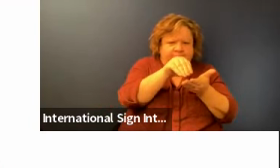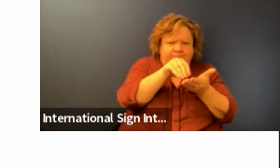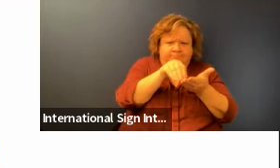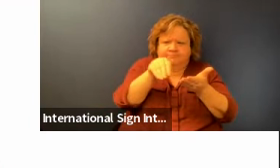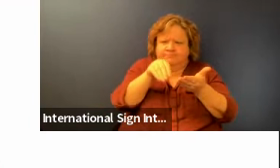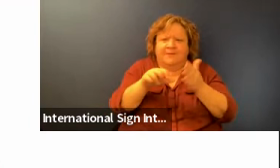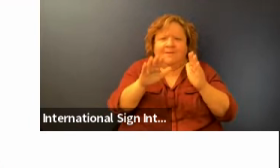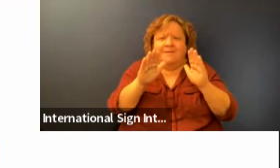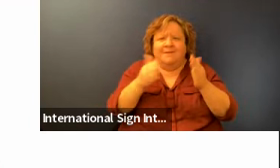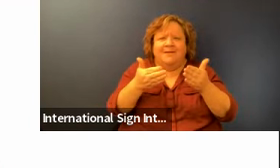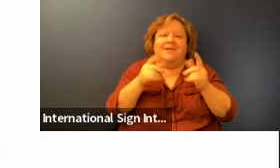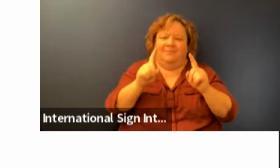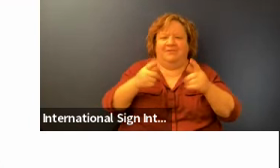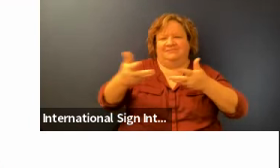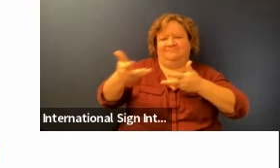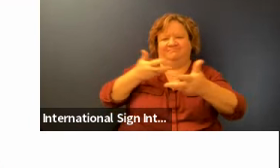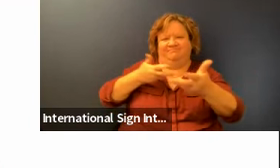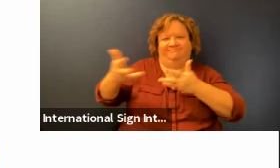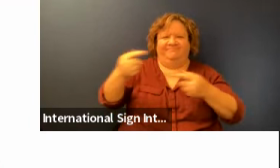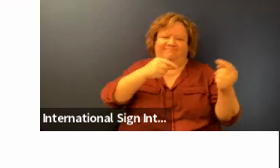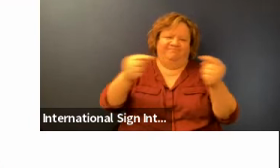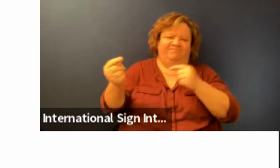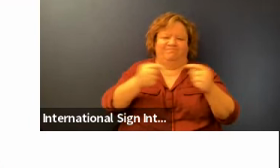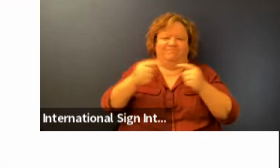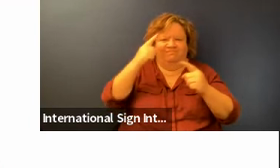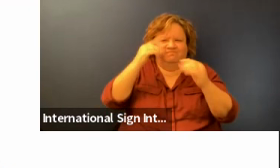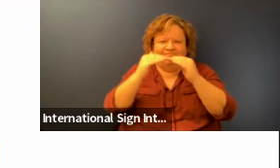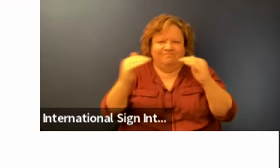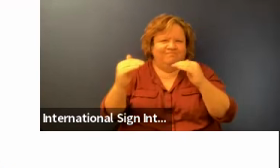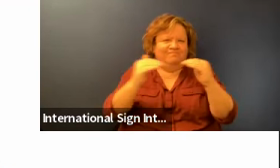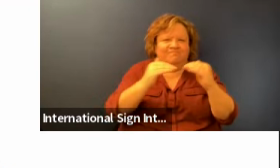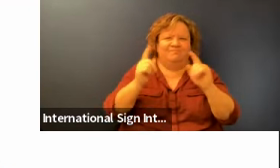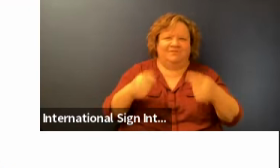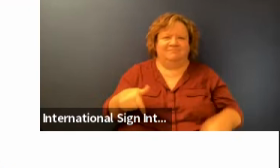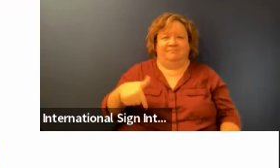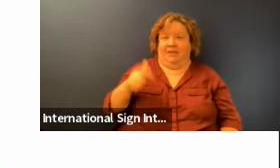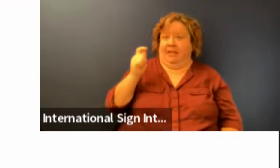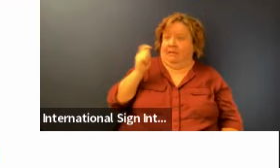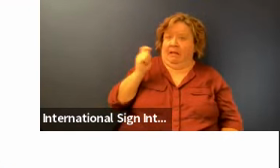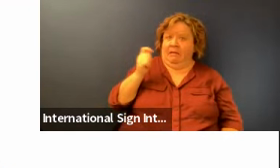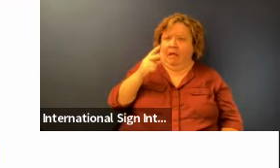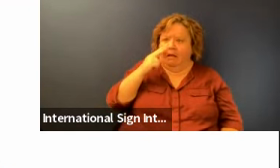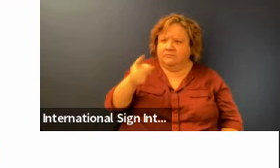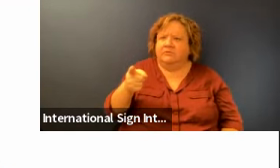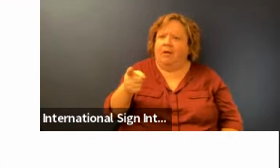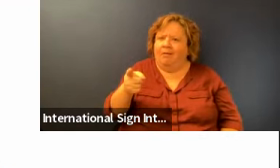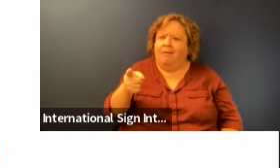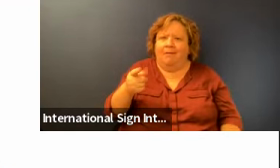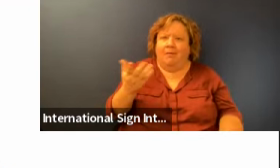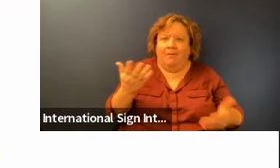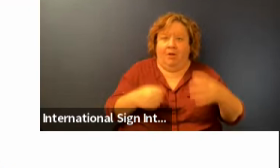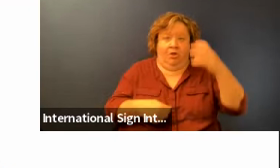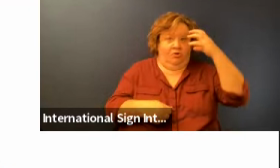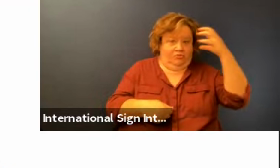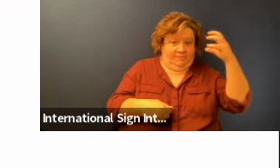schemes, there is improved governance, yes, and we are also